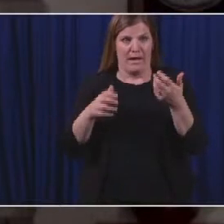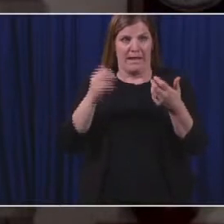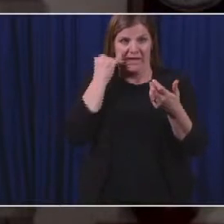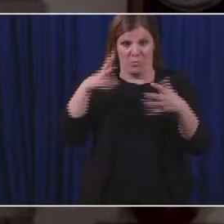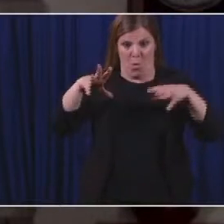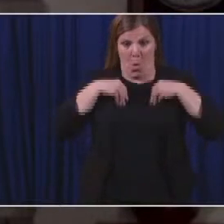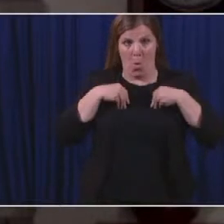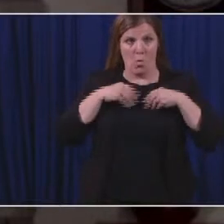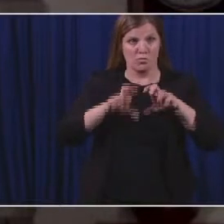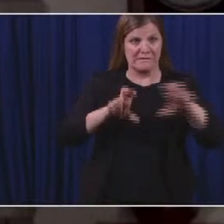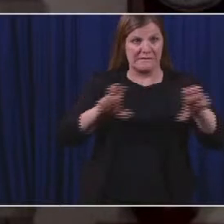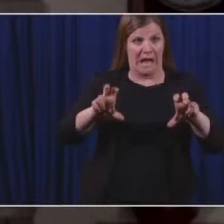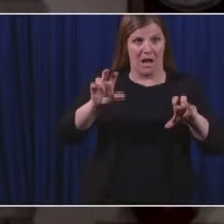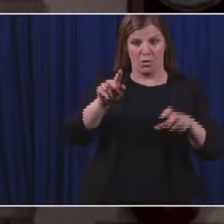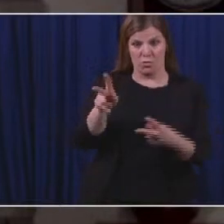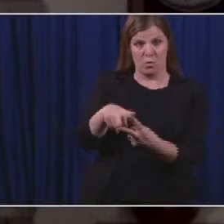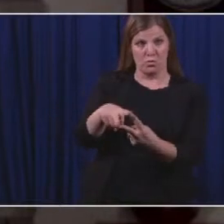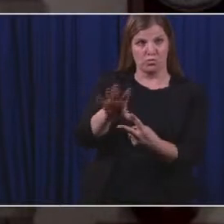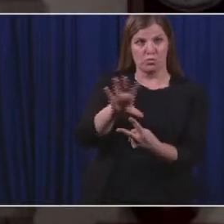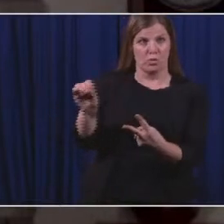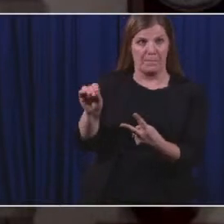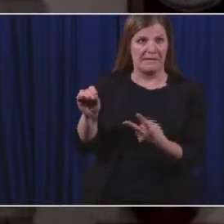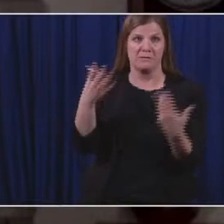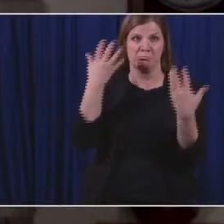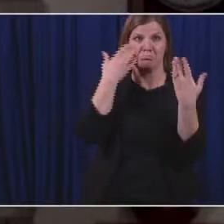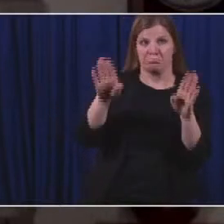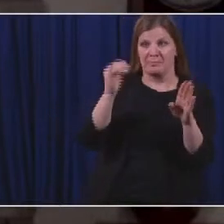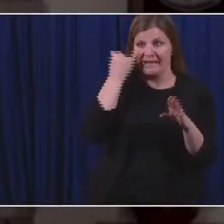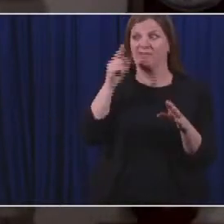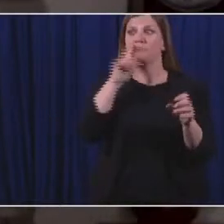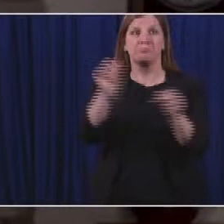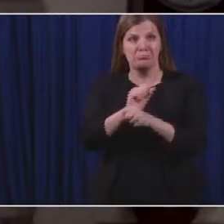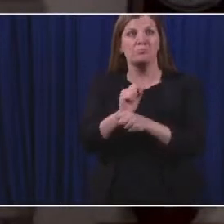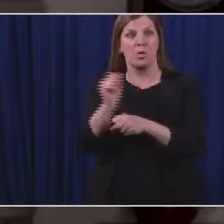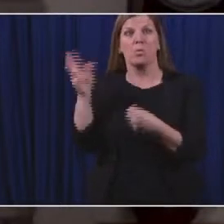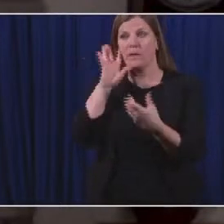you. We'll make that public. So we are at the end.